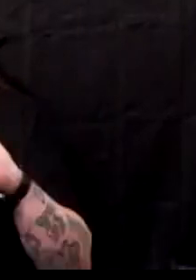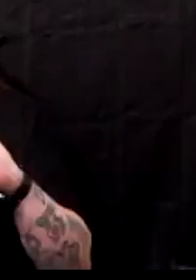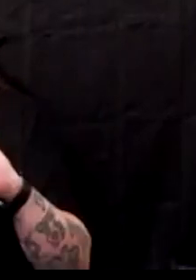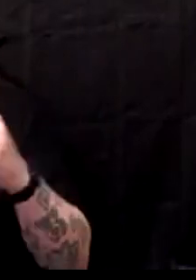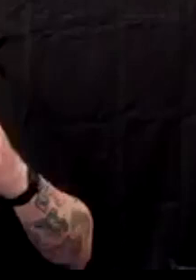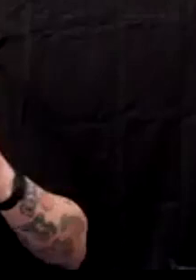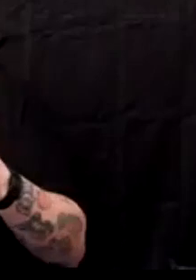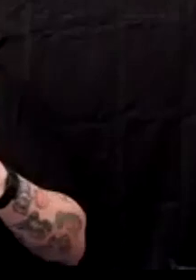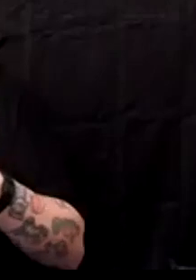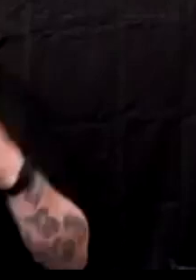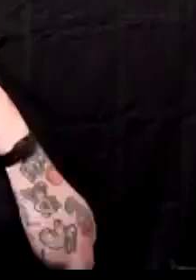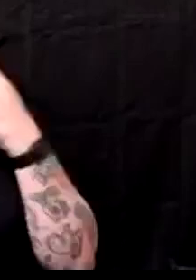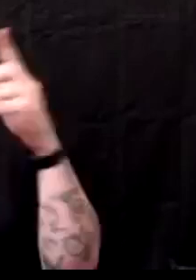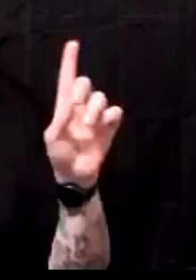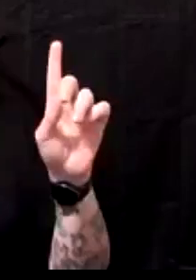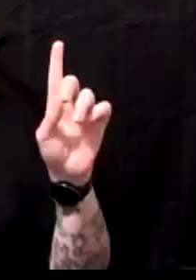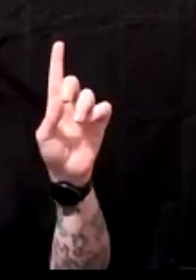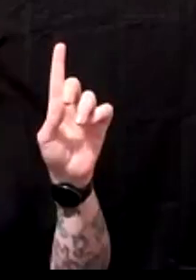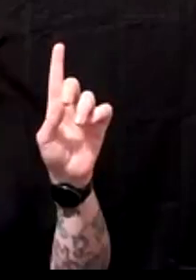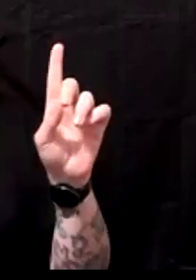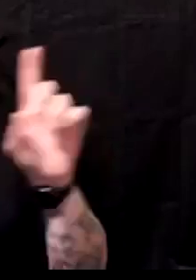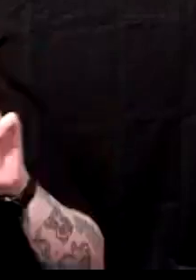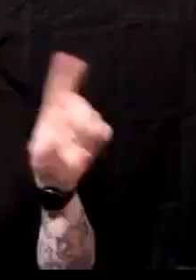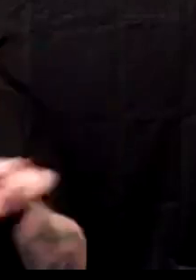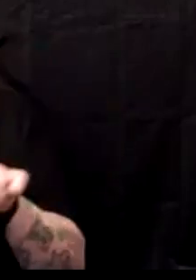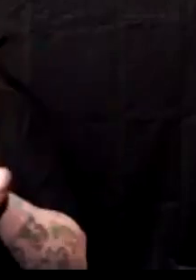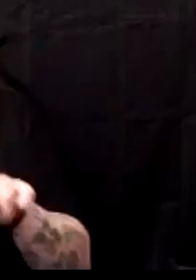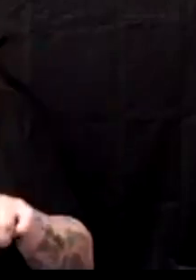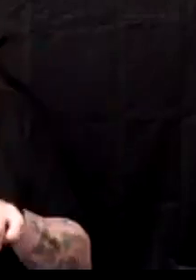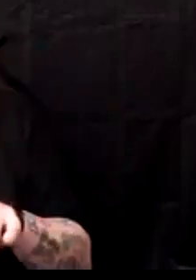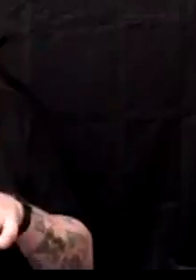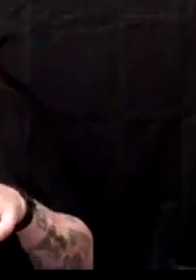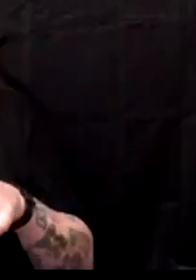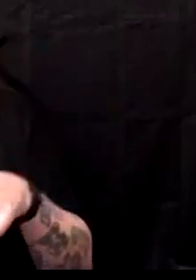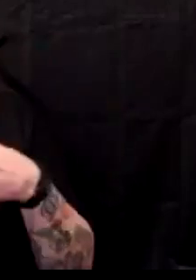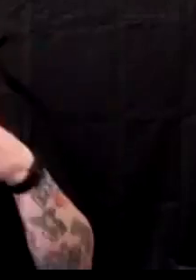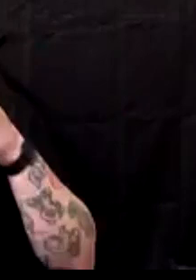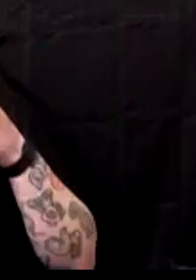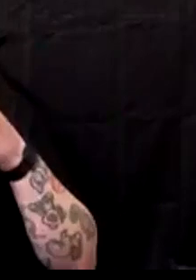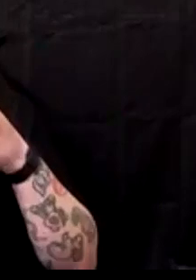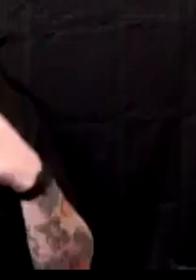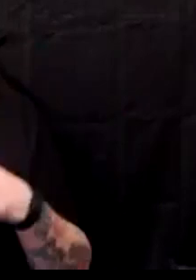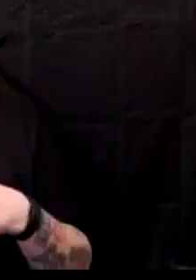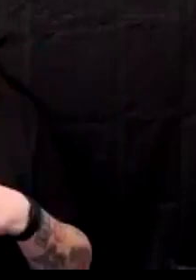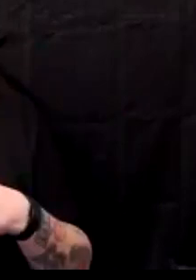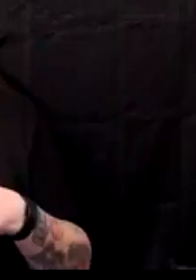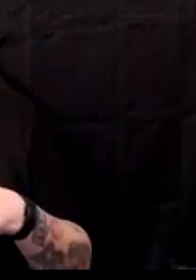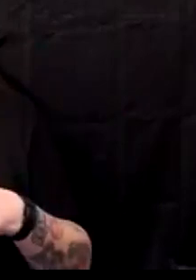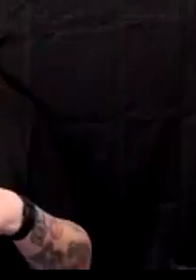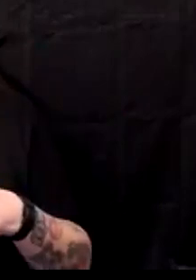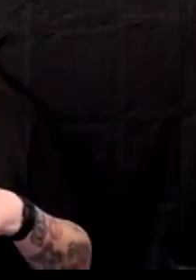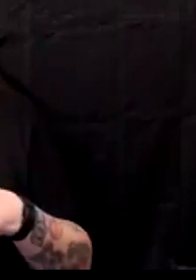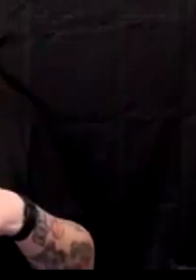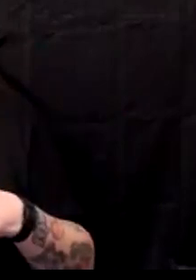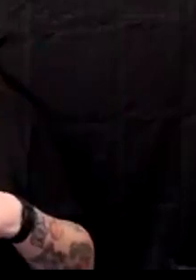announcements, but I'll also put a link for that in the announcements when I post the video so that you can go directly